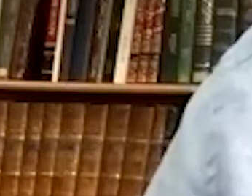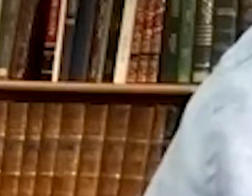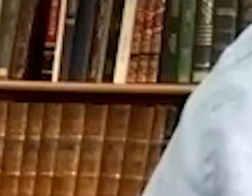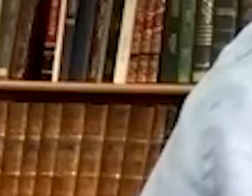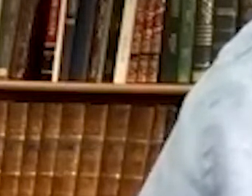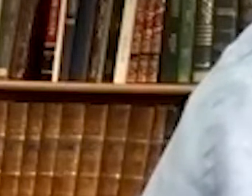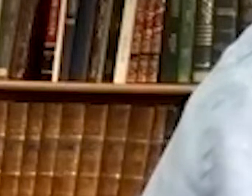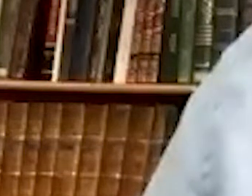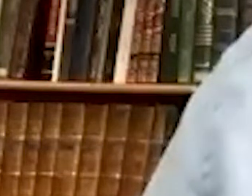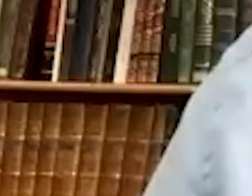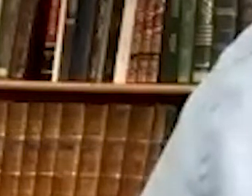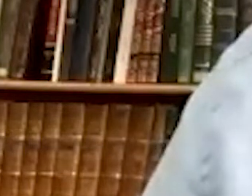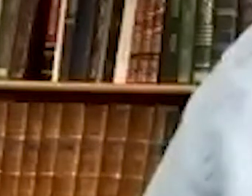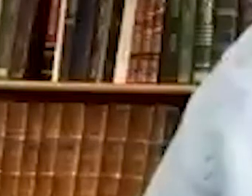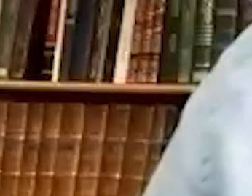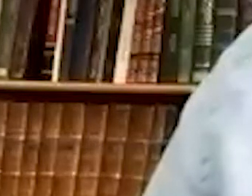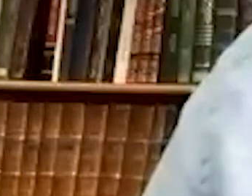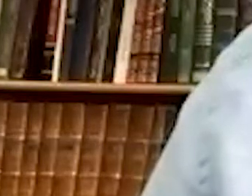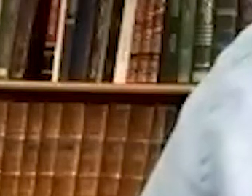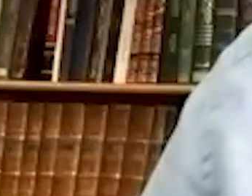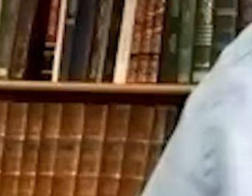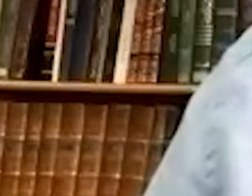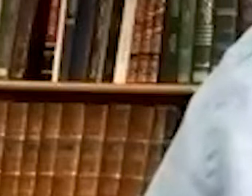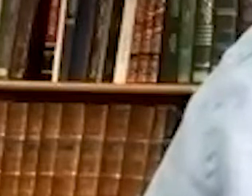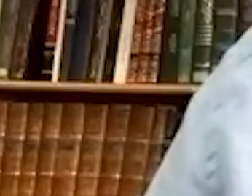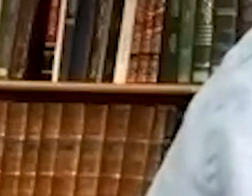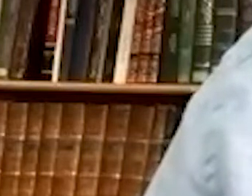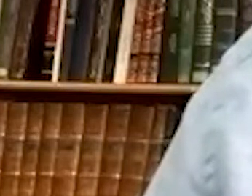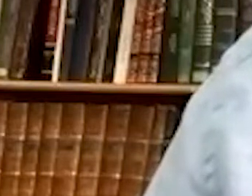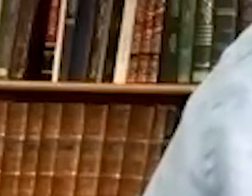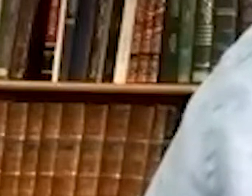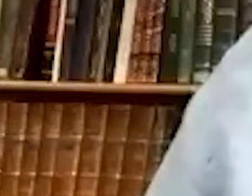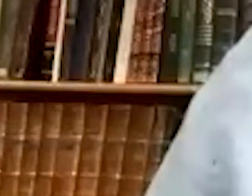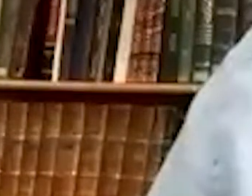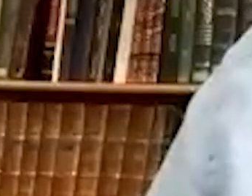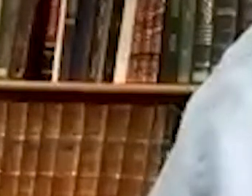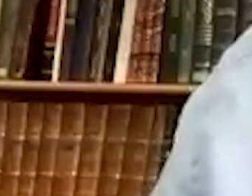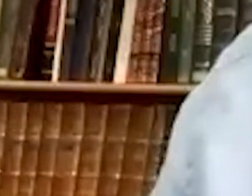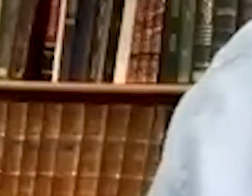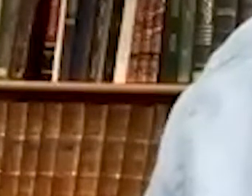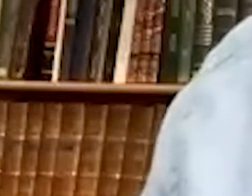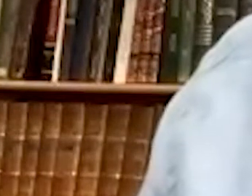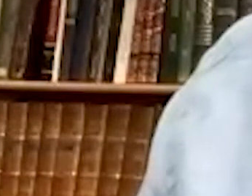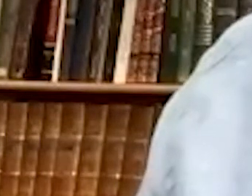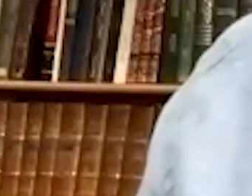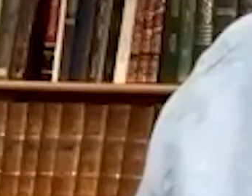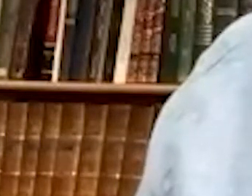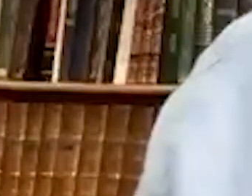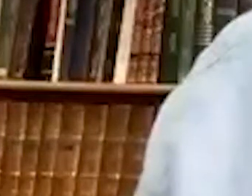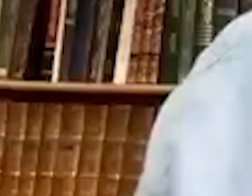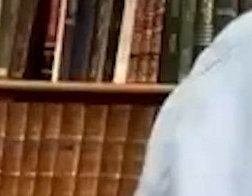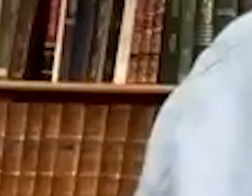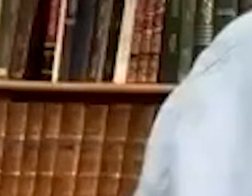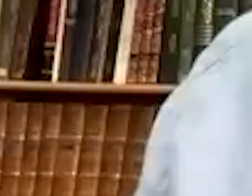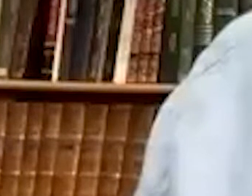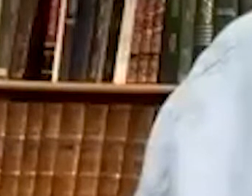lives, so we can witness more Ramadan in the future. Oh Allah, please accept our fasting